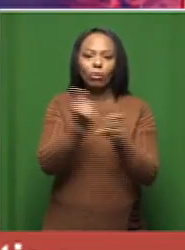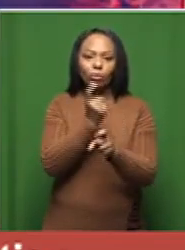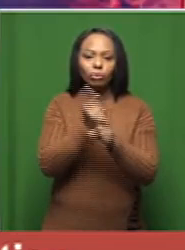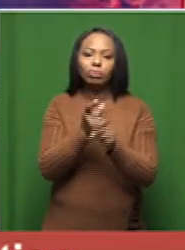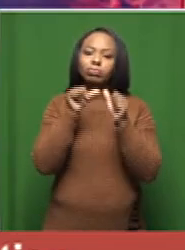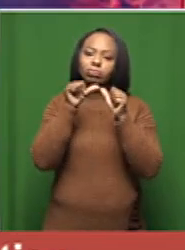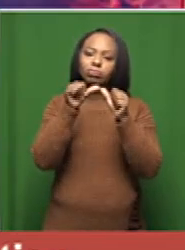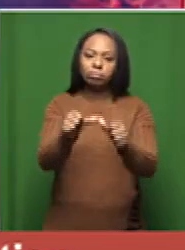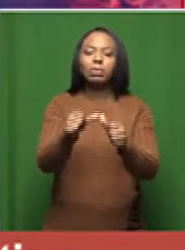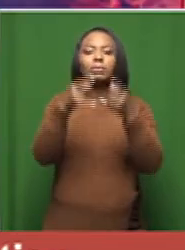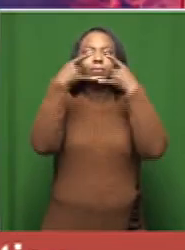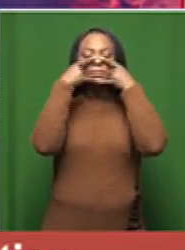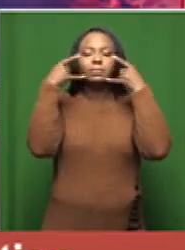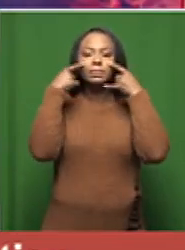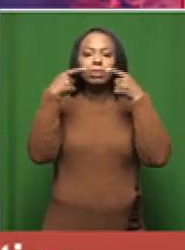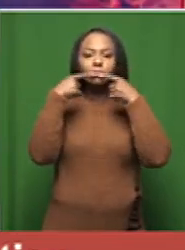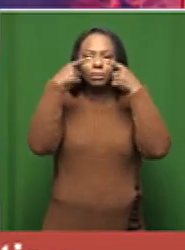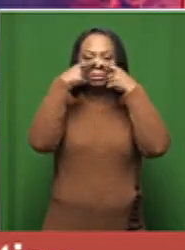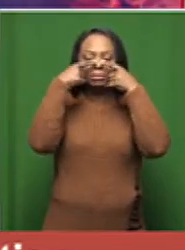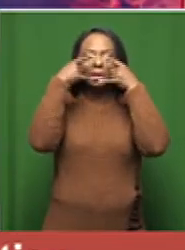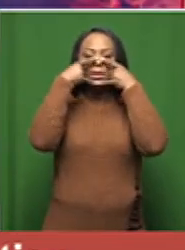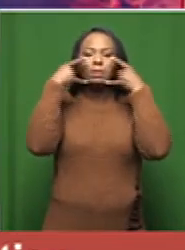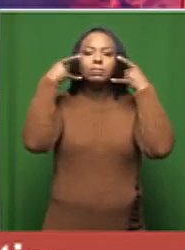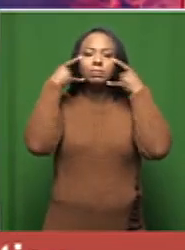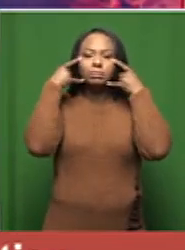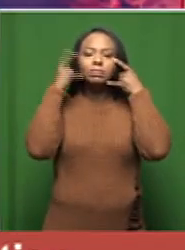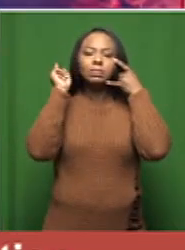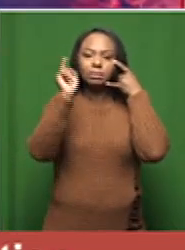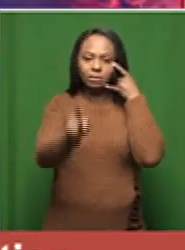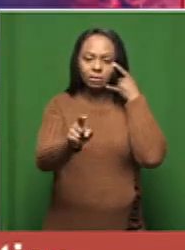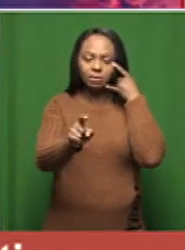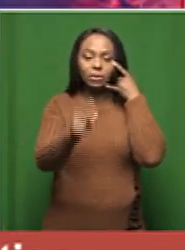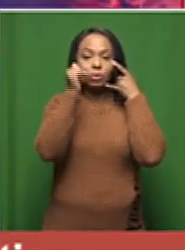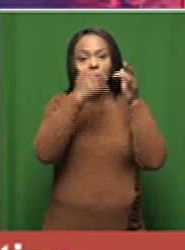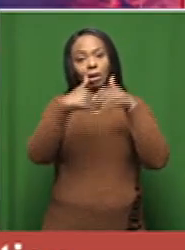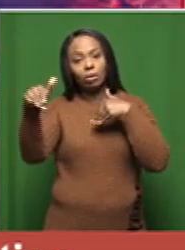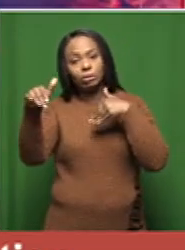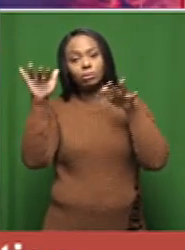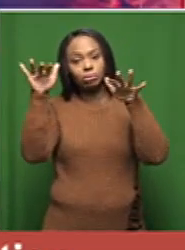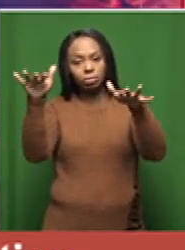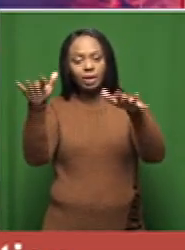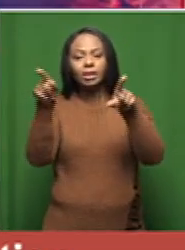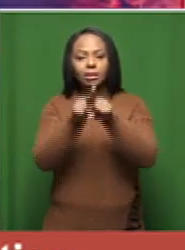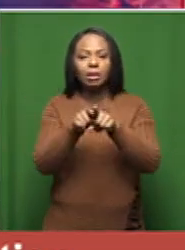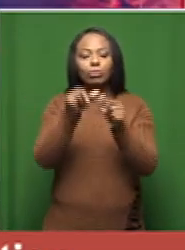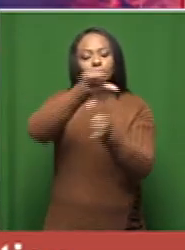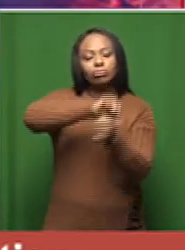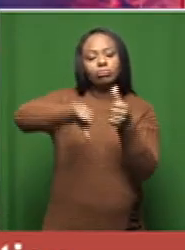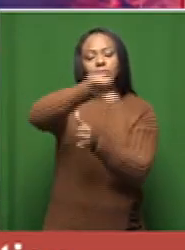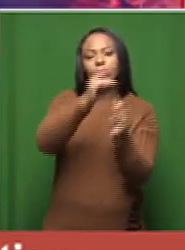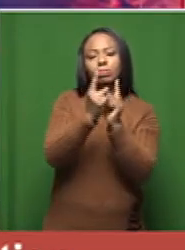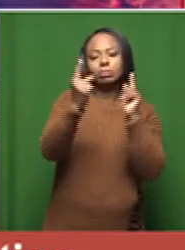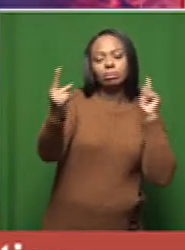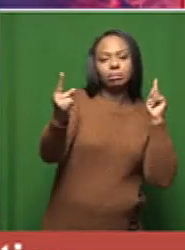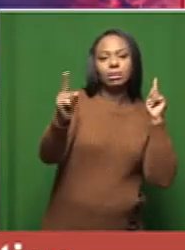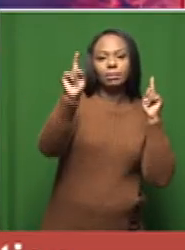continue to wear a cloth mask that covers both our nose and mouth in public. We must all continue to practice social distancing